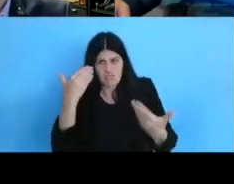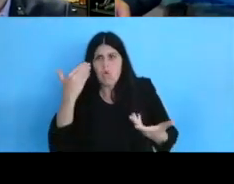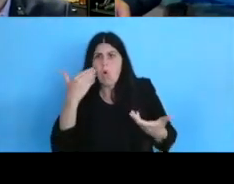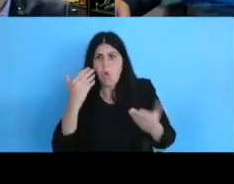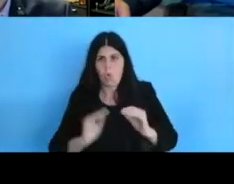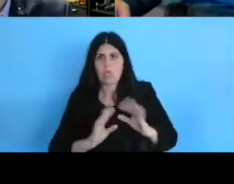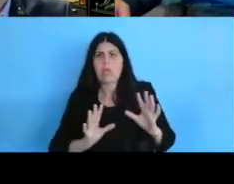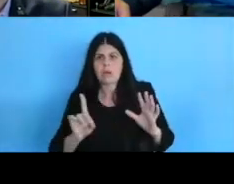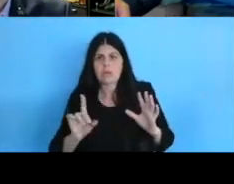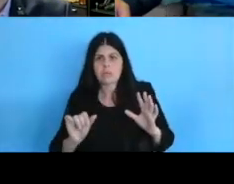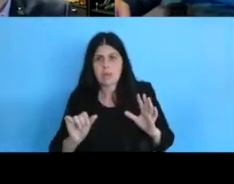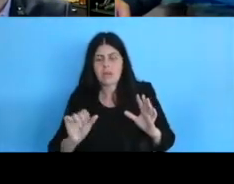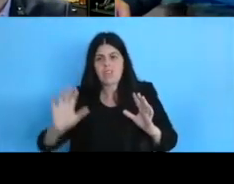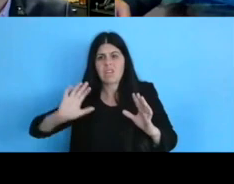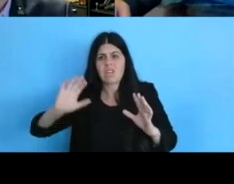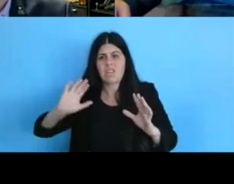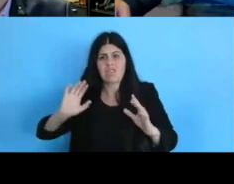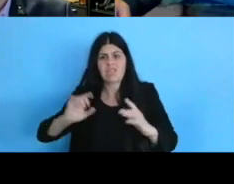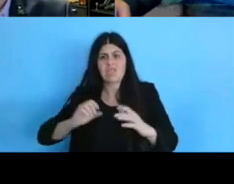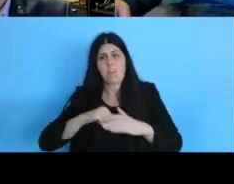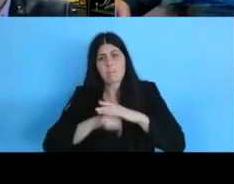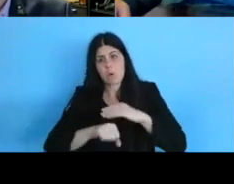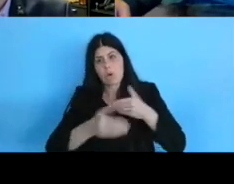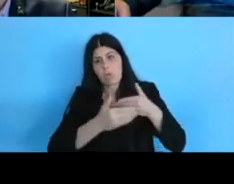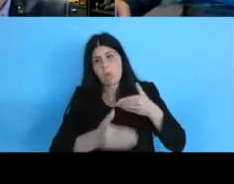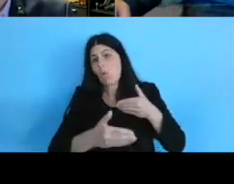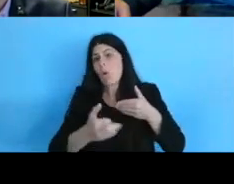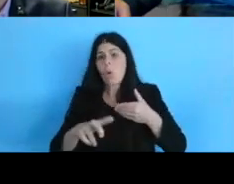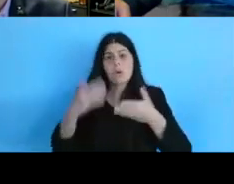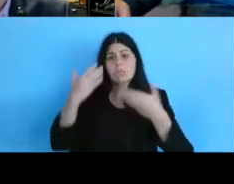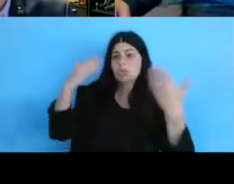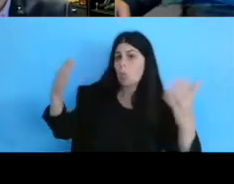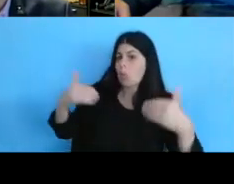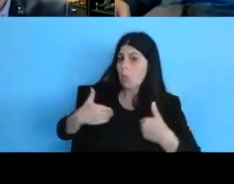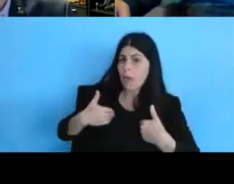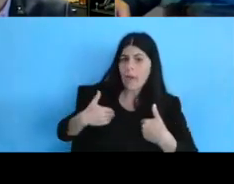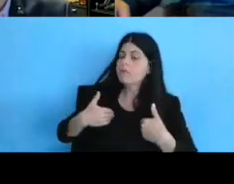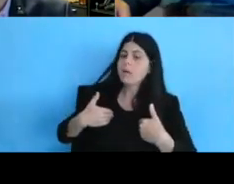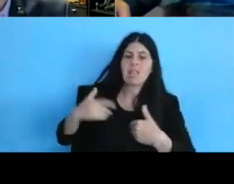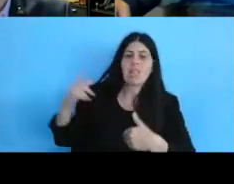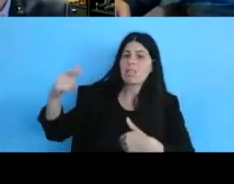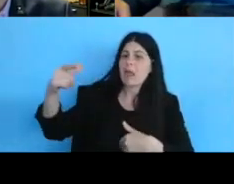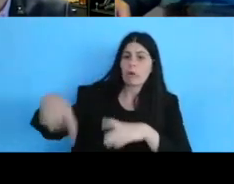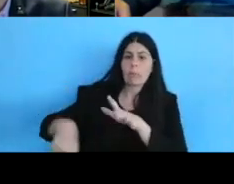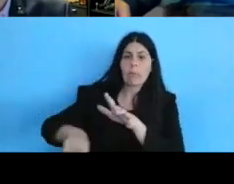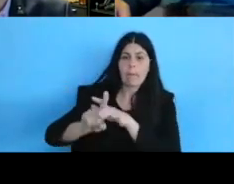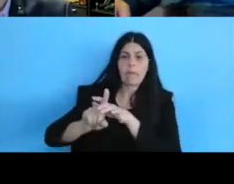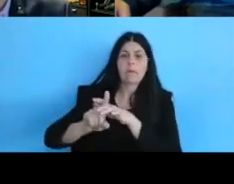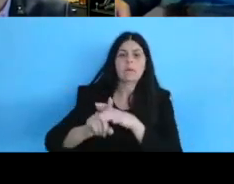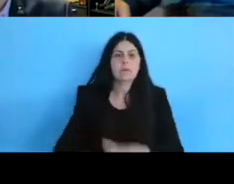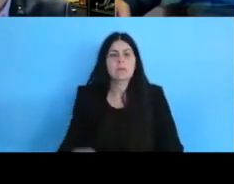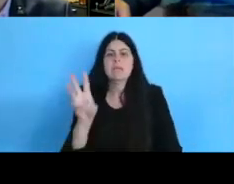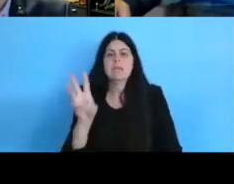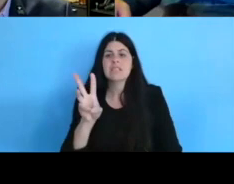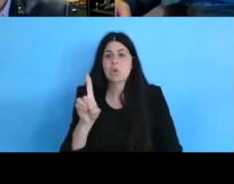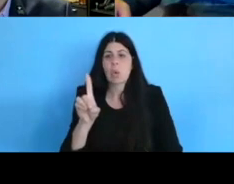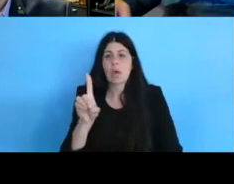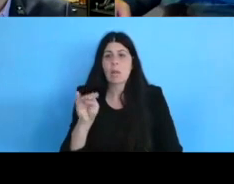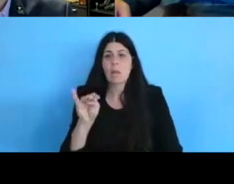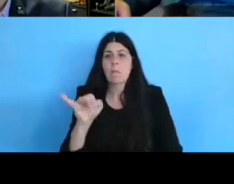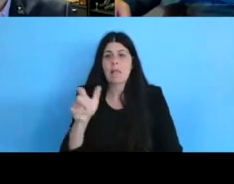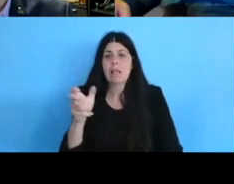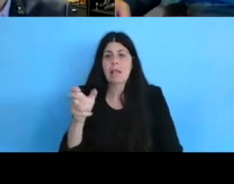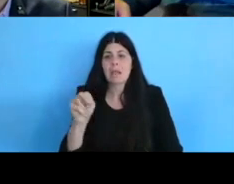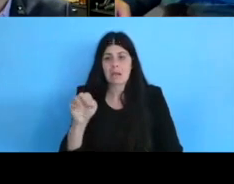from birth or acquired later. Next slide, please. So there are 61 million people in the